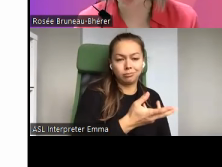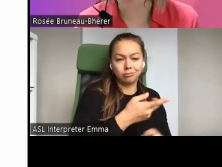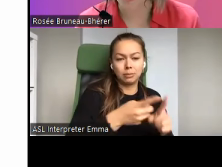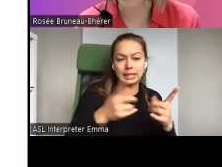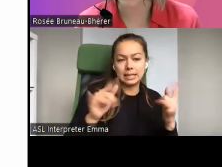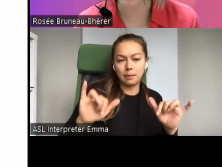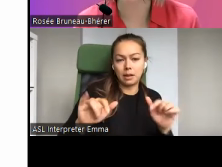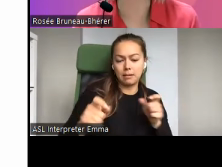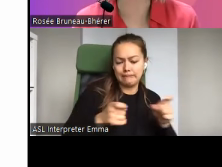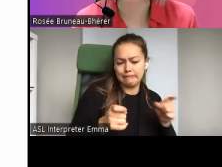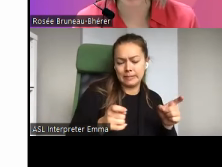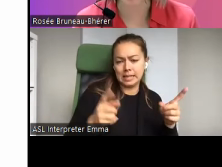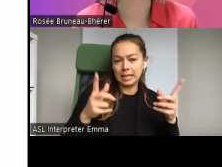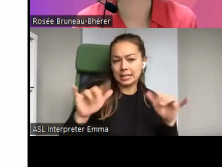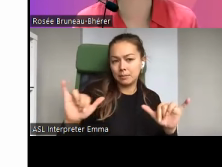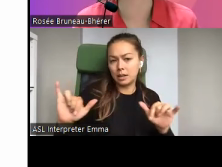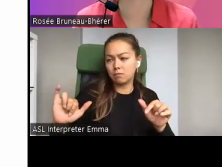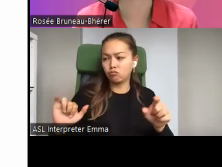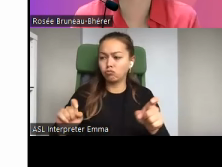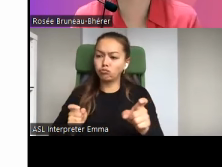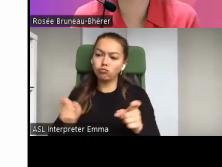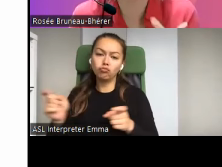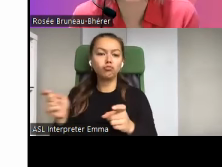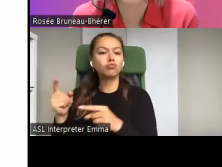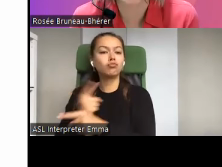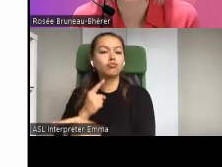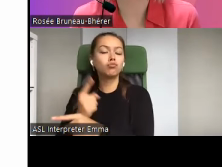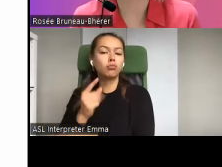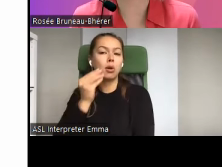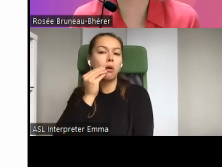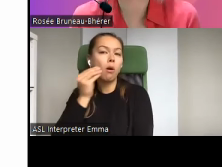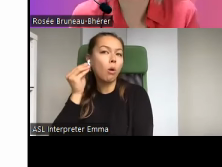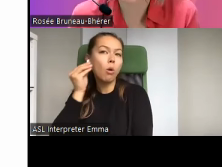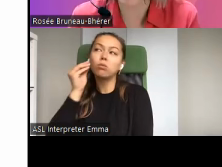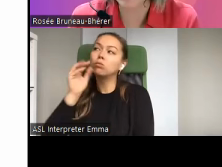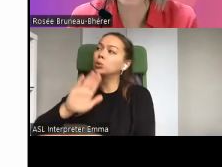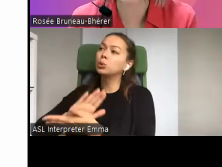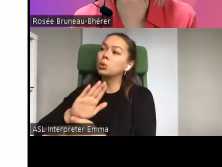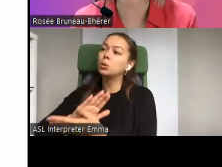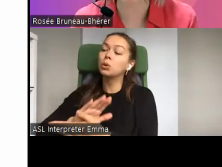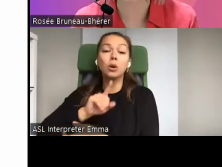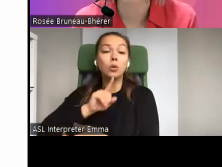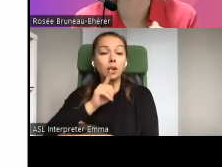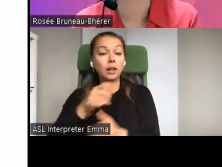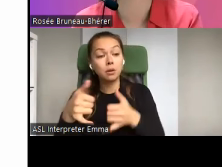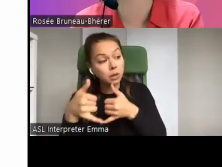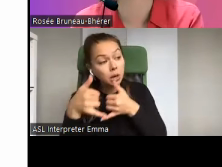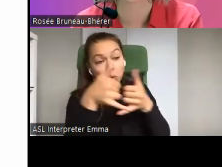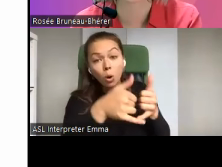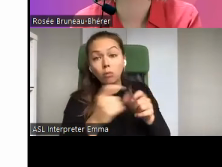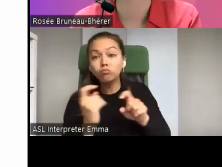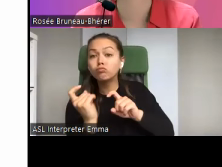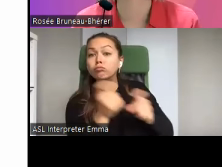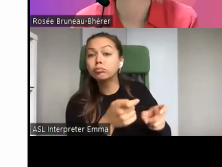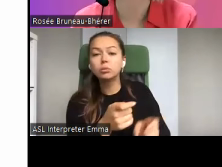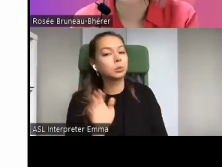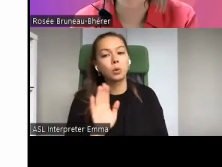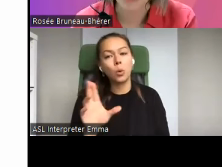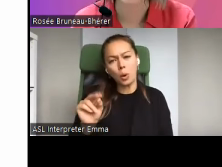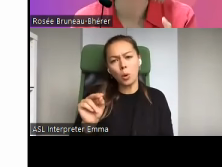demands, at school, at home. It's not a privilege, it's not a reward, but on the contrary, Jeremy, for example, could have had a hard day. He's irritable,